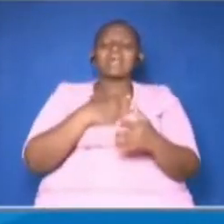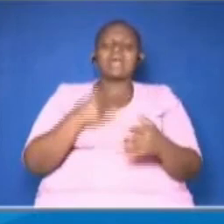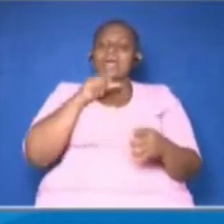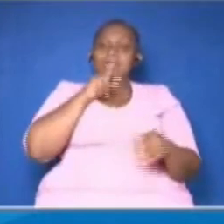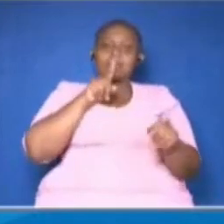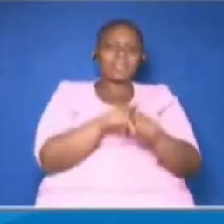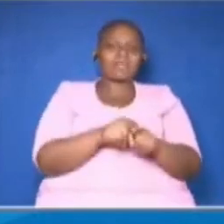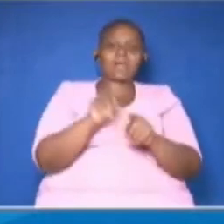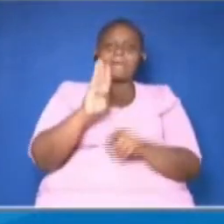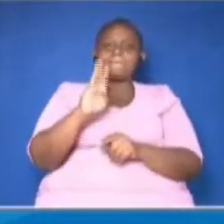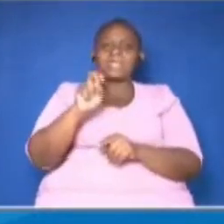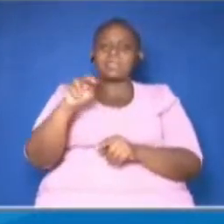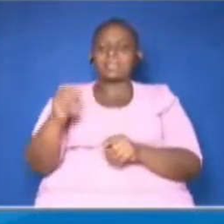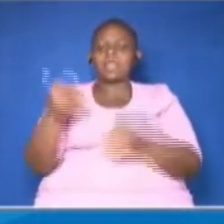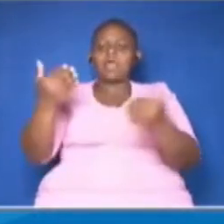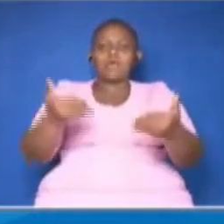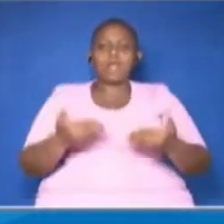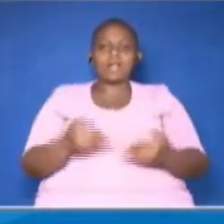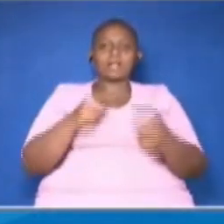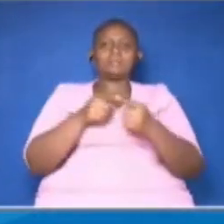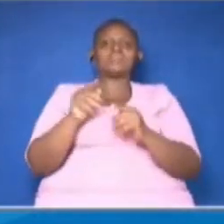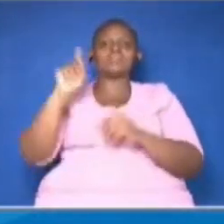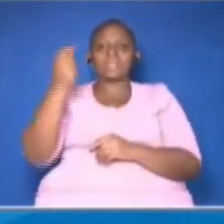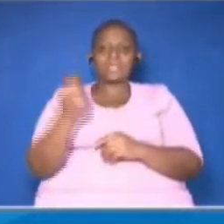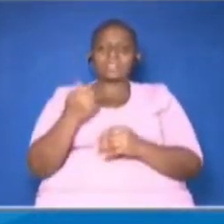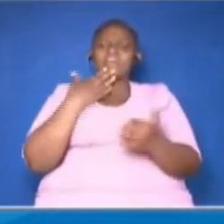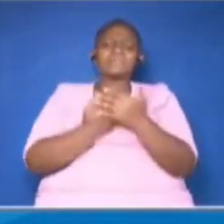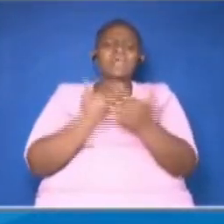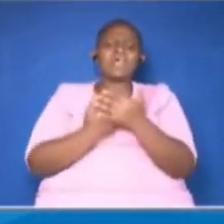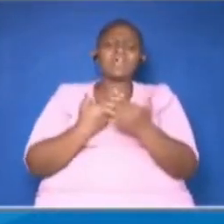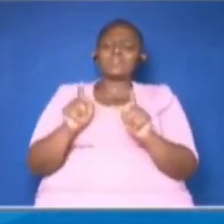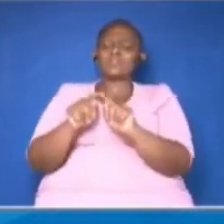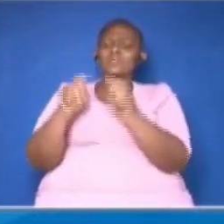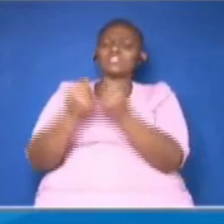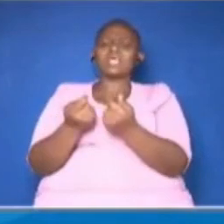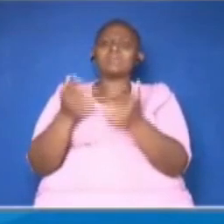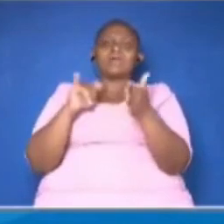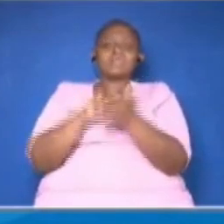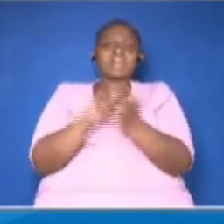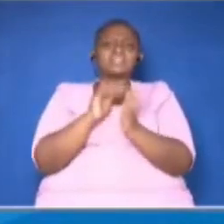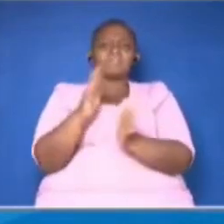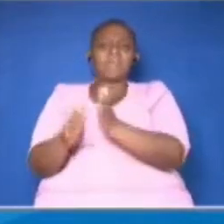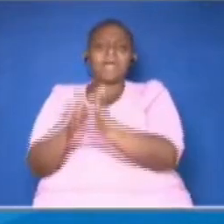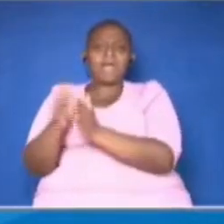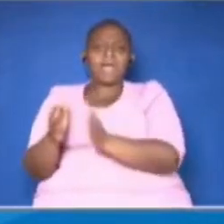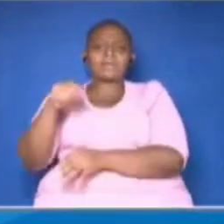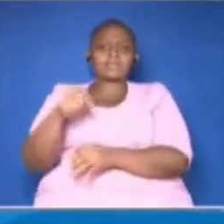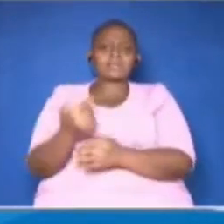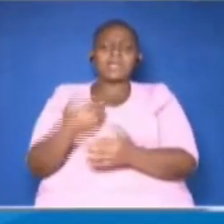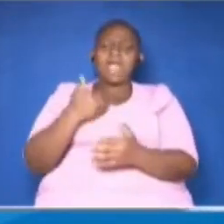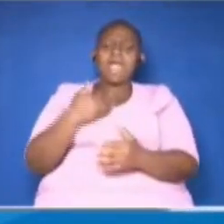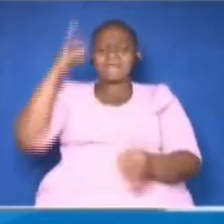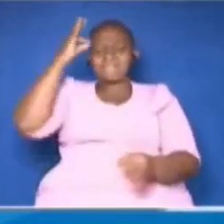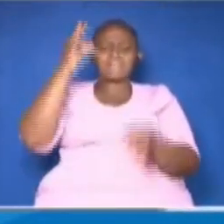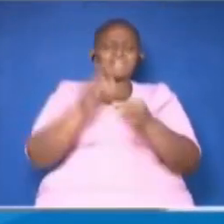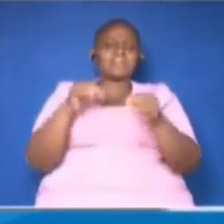welcome to Kenya. Thank you very much for all those who put this together. Have faith in